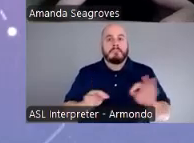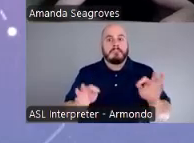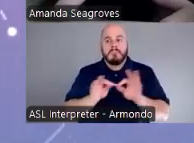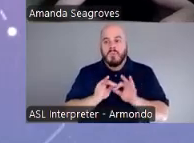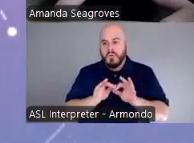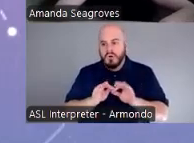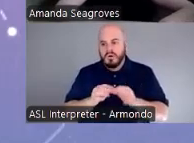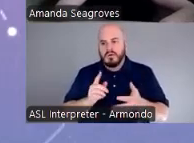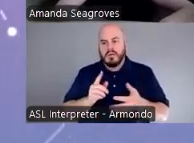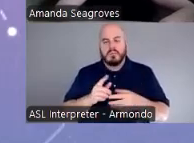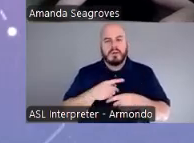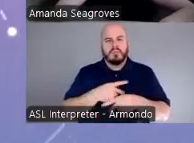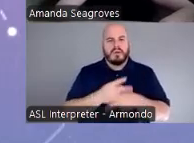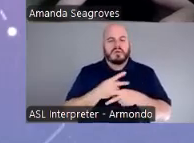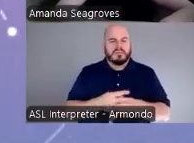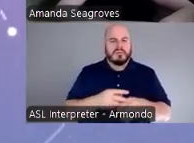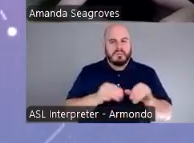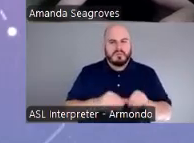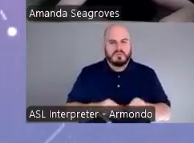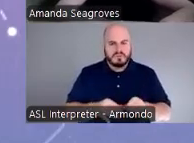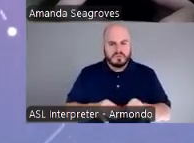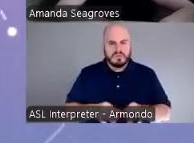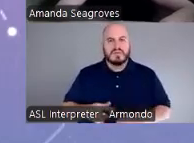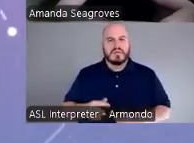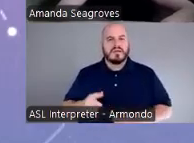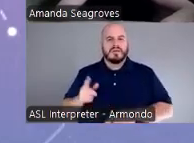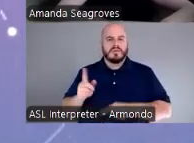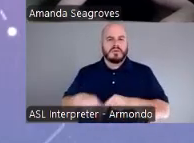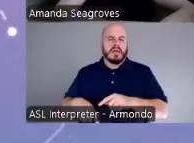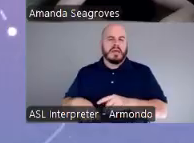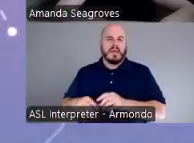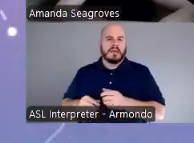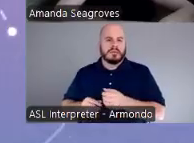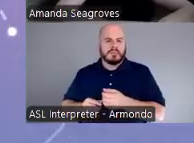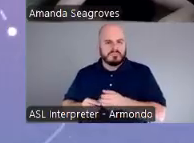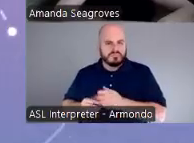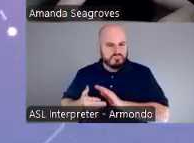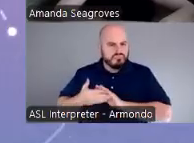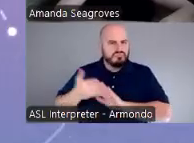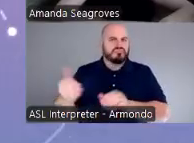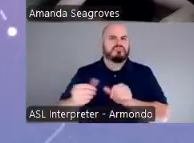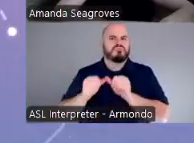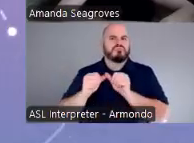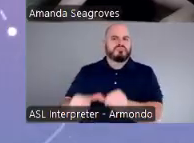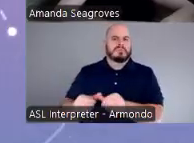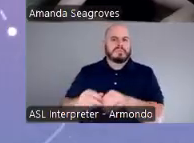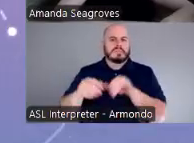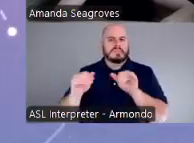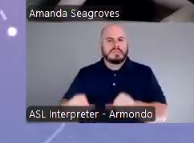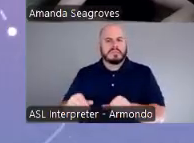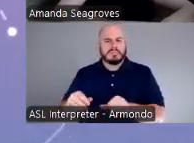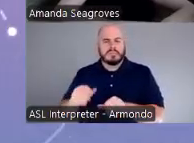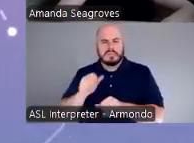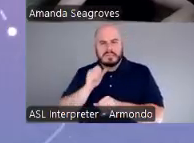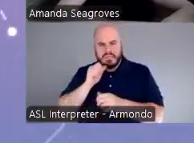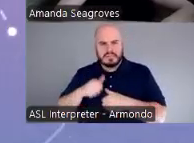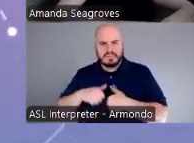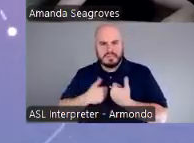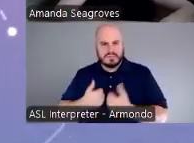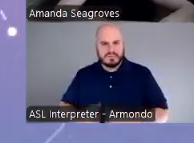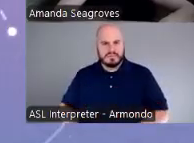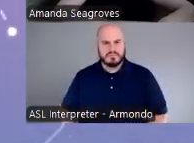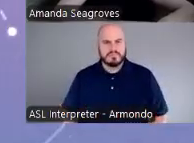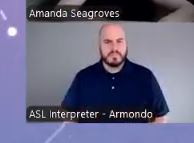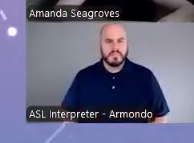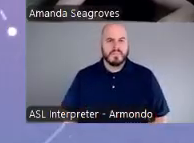exist. And that is what we'll trend towards if there is a lack of this eye contact, this rapport building,